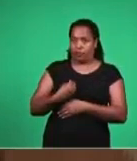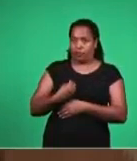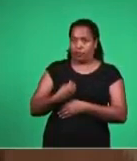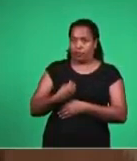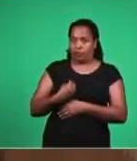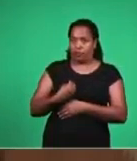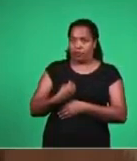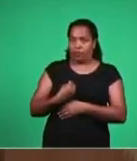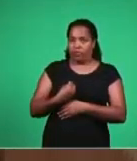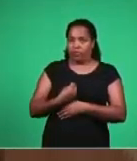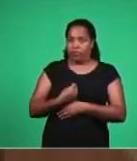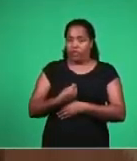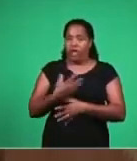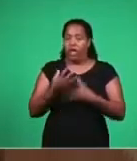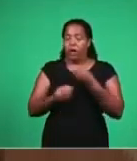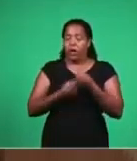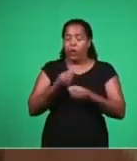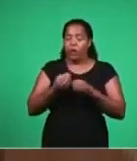alive.